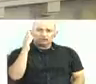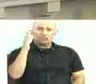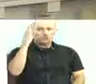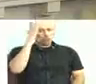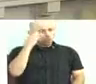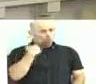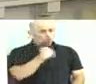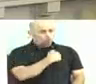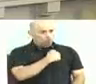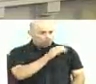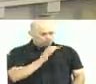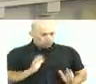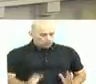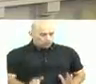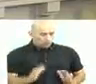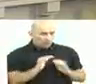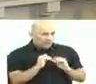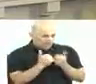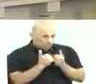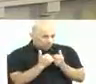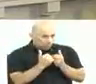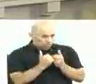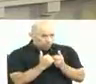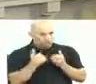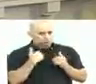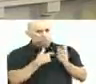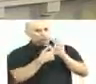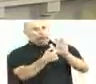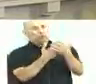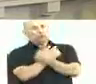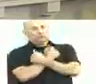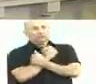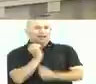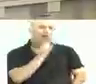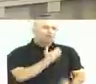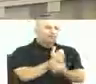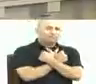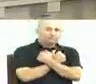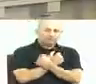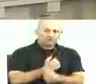Christians by our love, by our love.